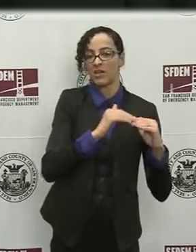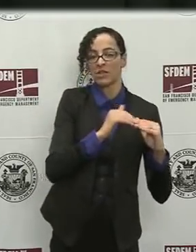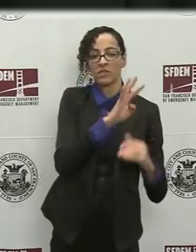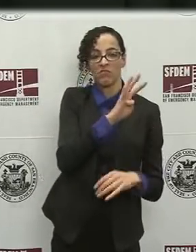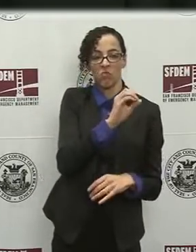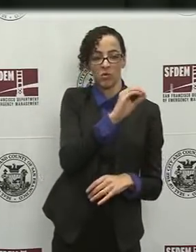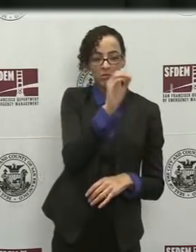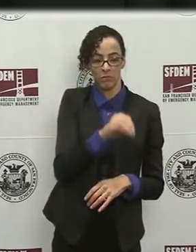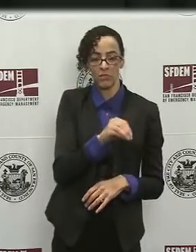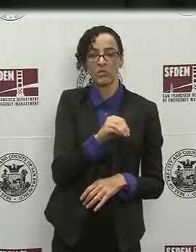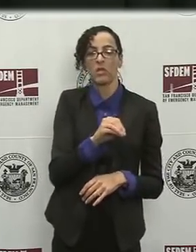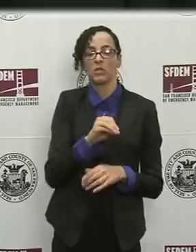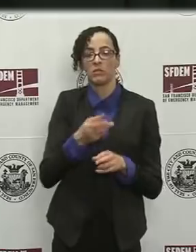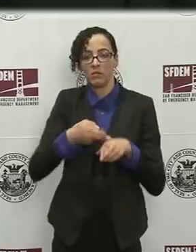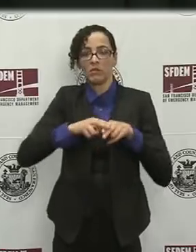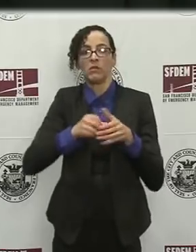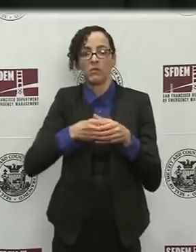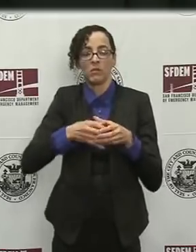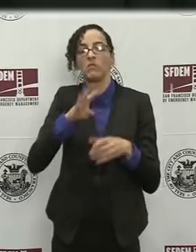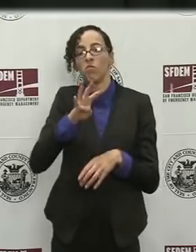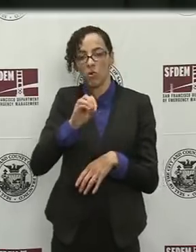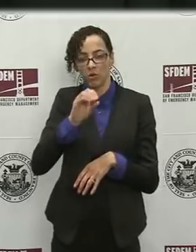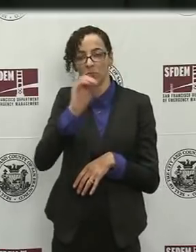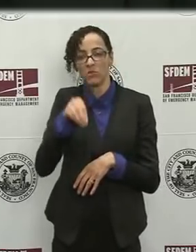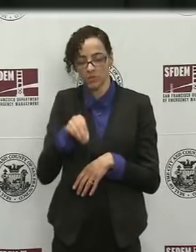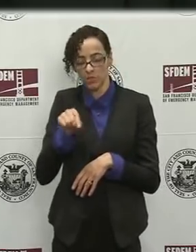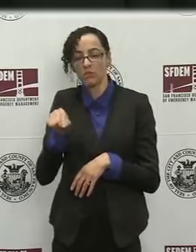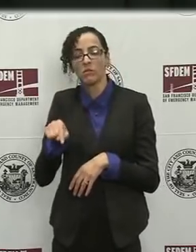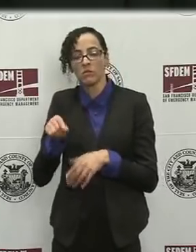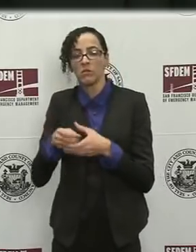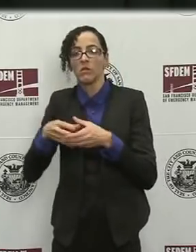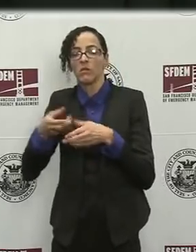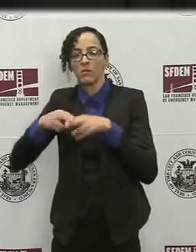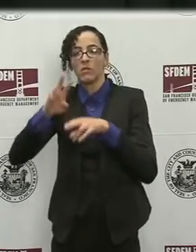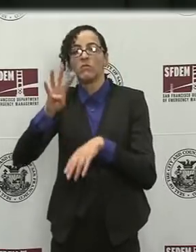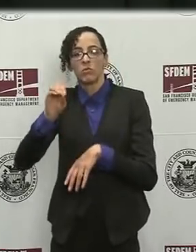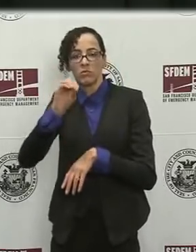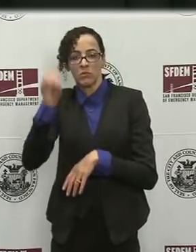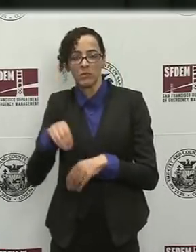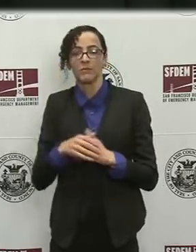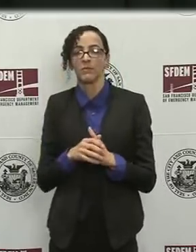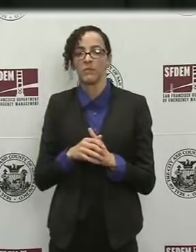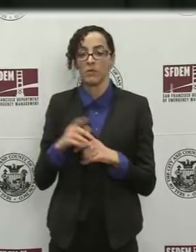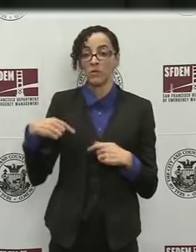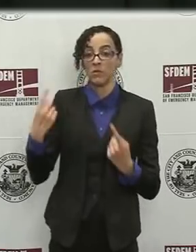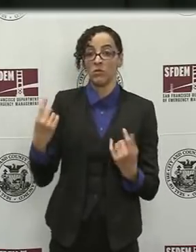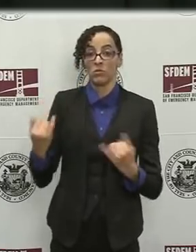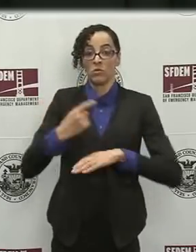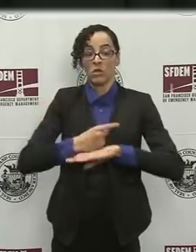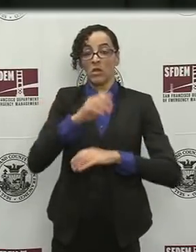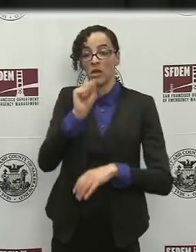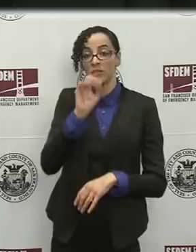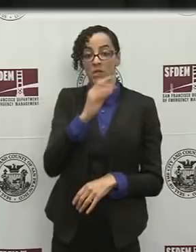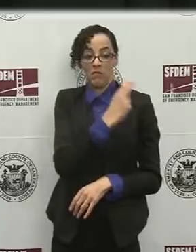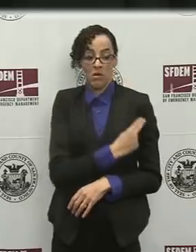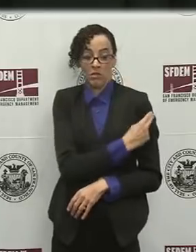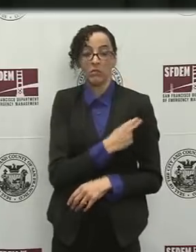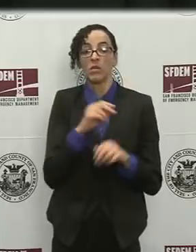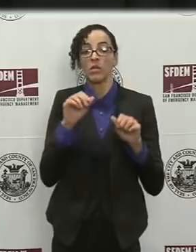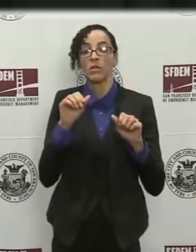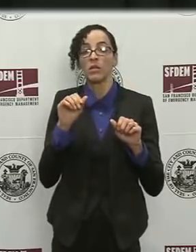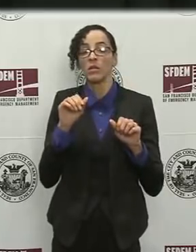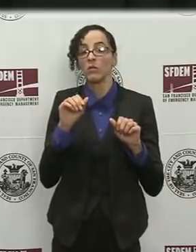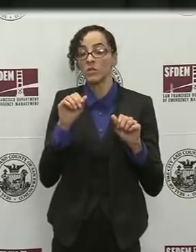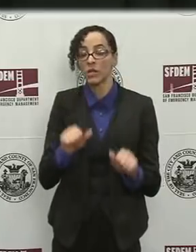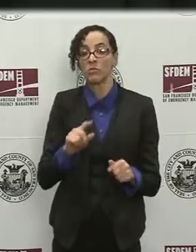since January, San Francisco hospitals have managed to increase the city's intensive care unit beds